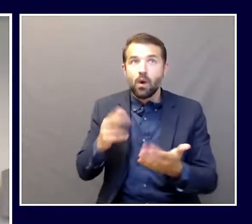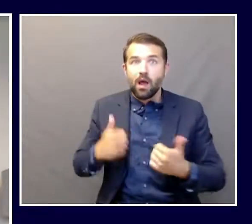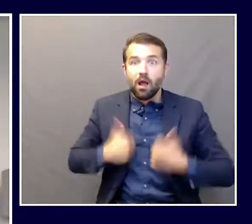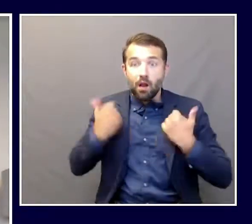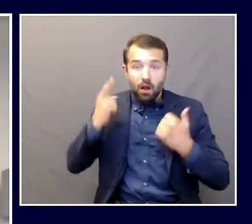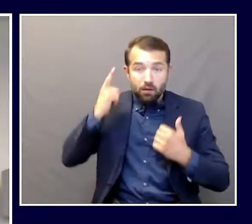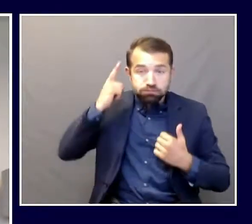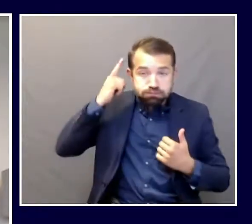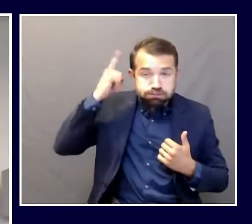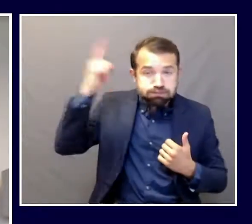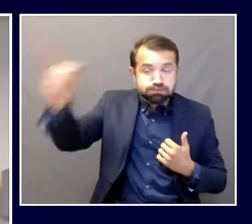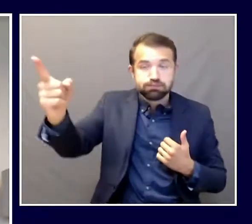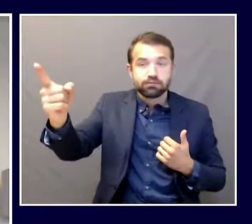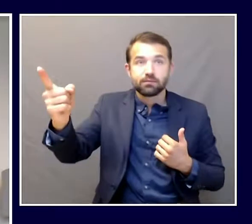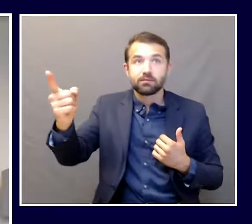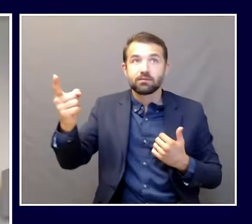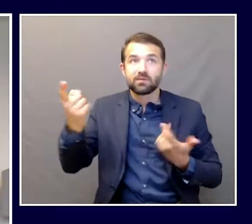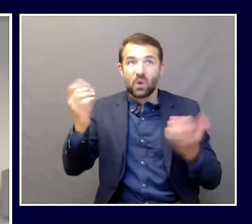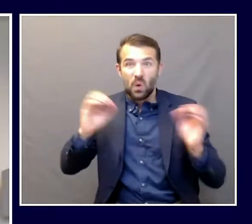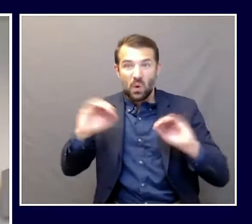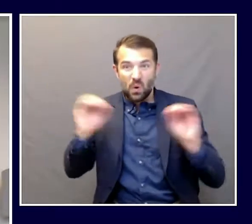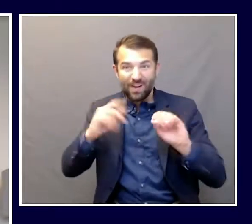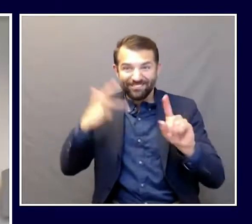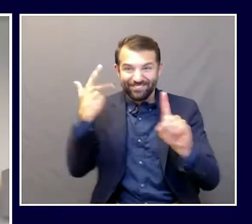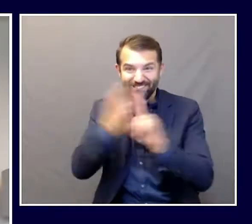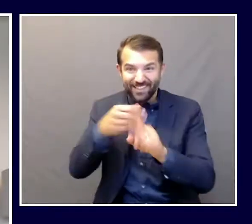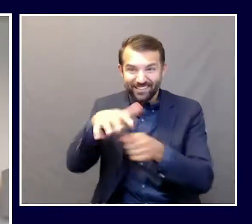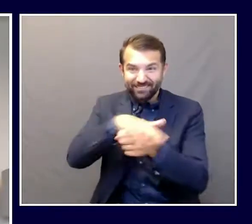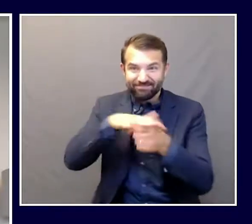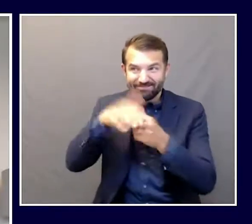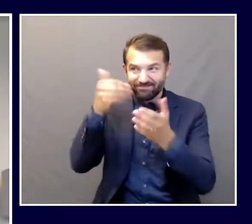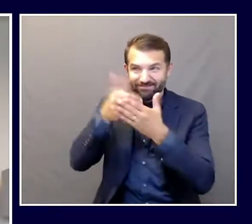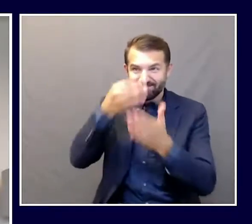something that we can work on. For others, it may be that they can't